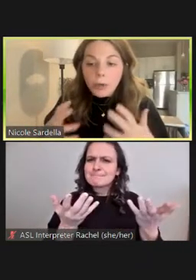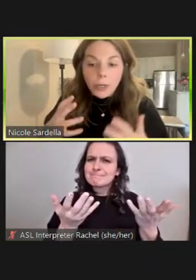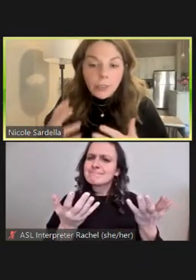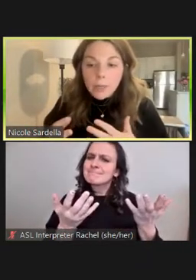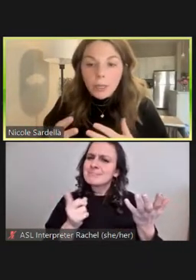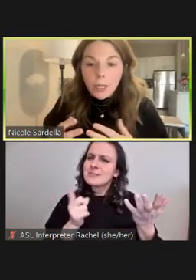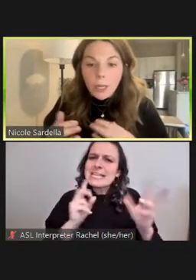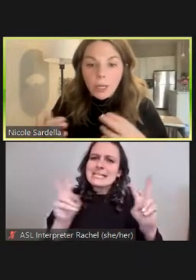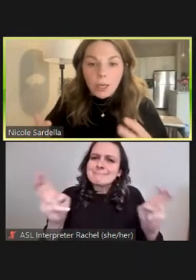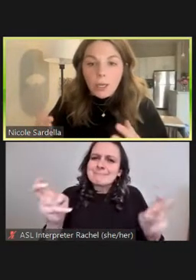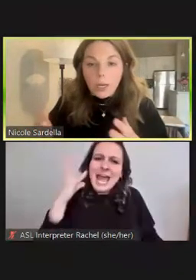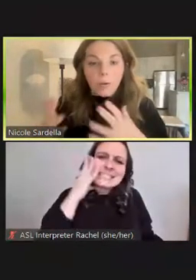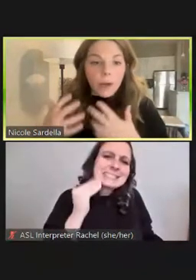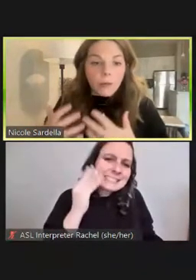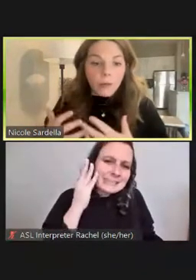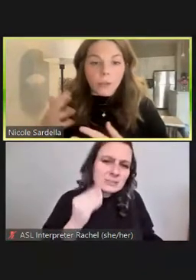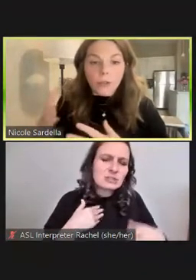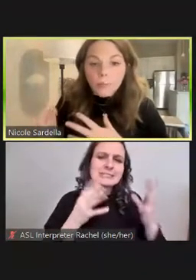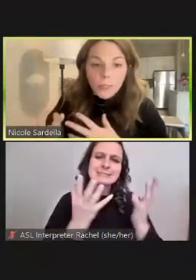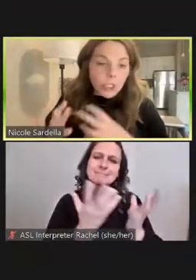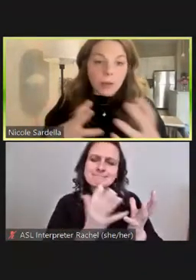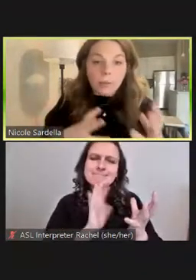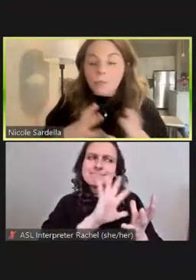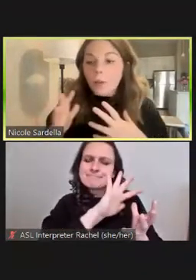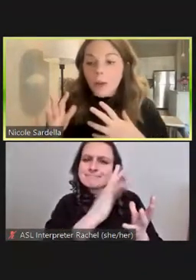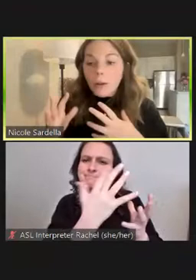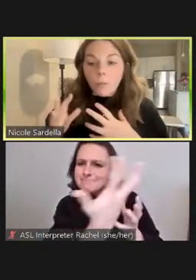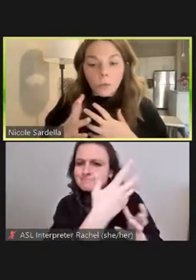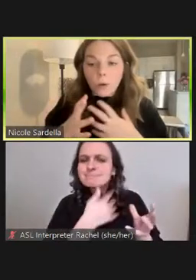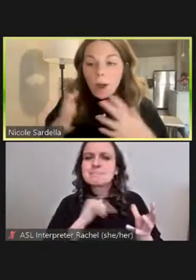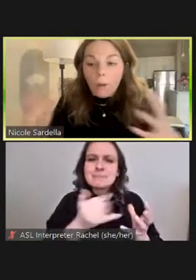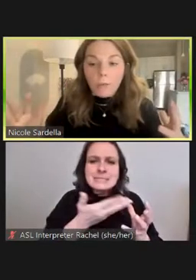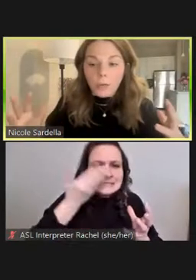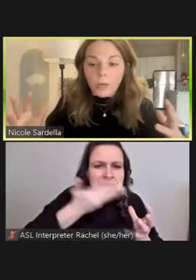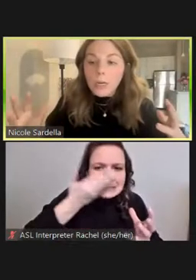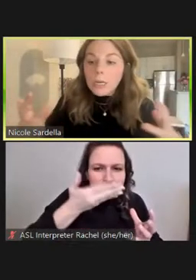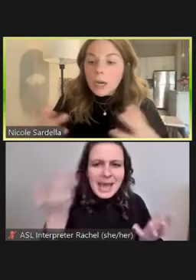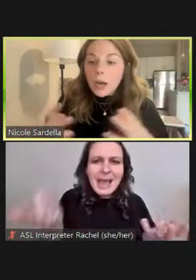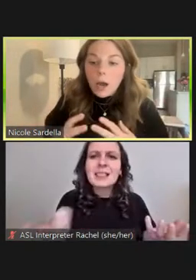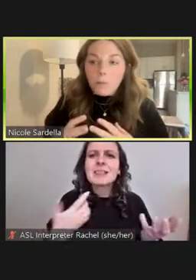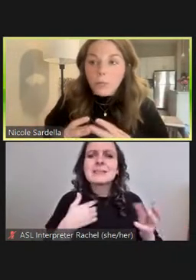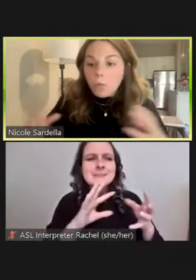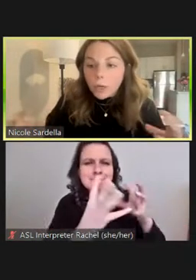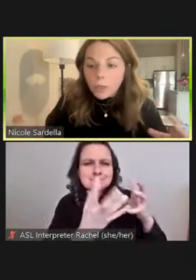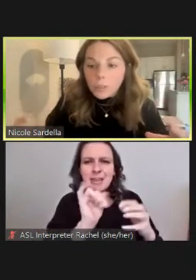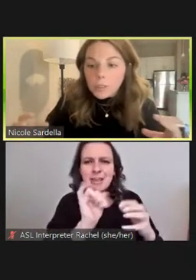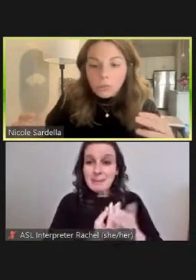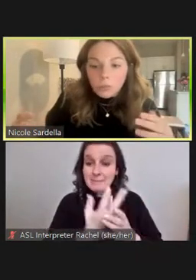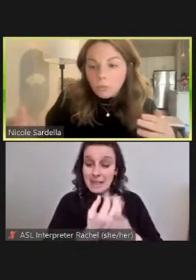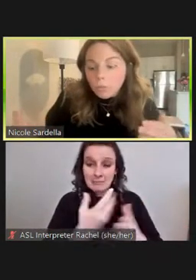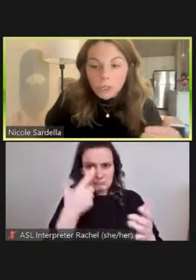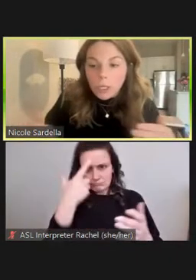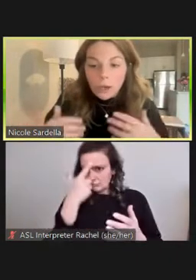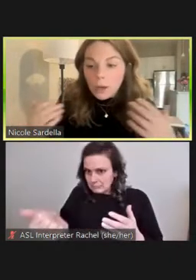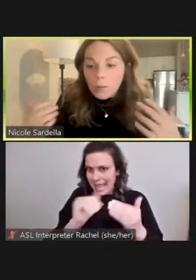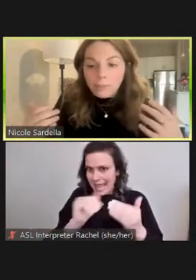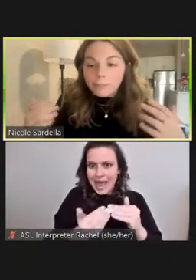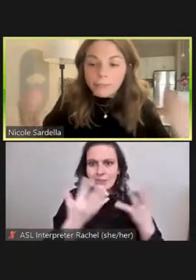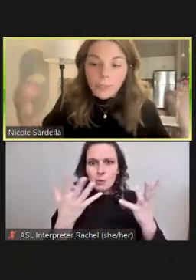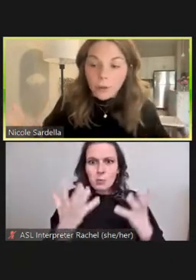could experience them in a way that was closer up, touch them, smell them, however people want